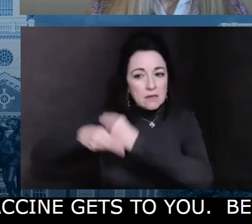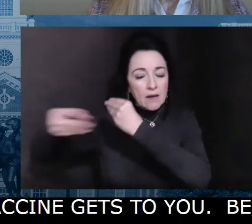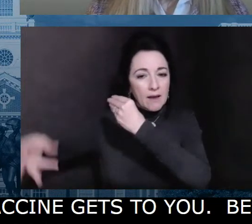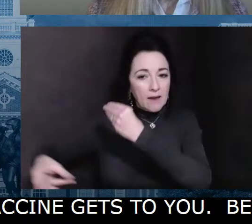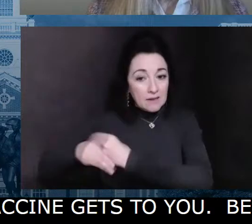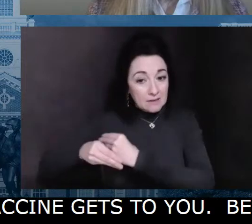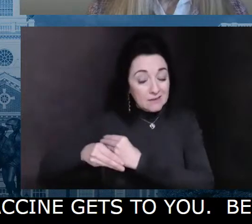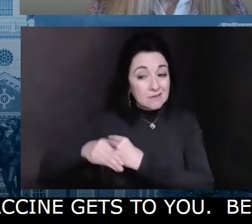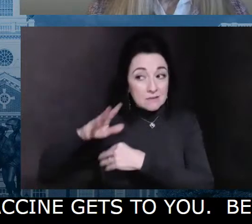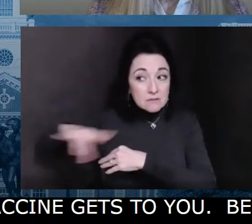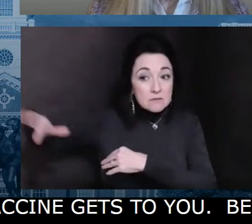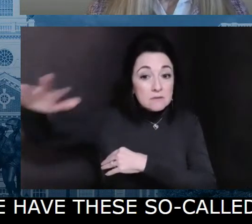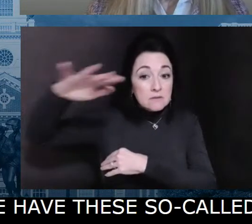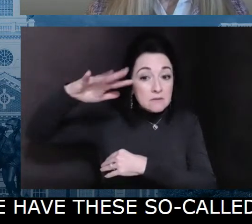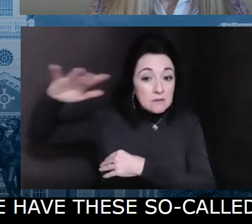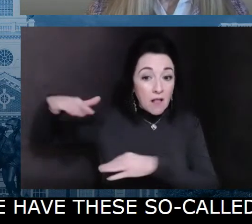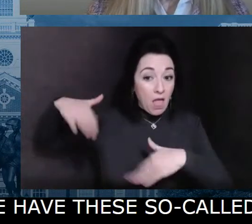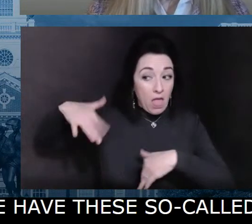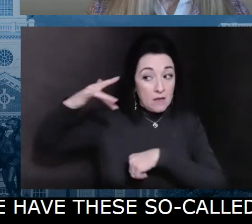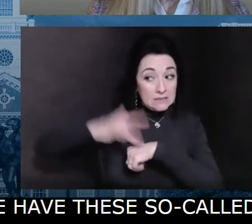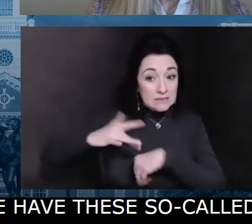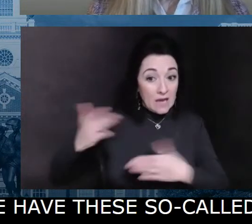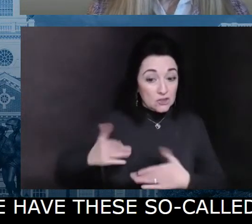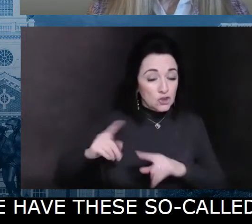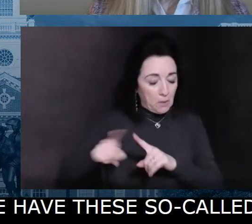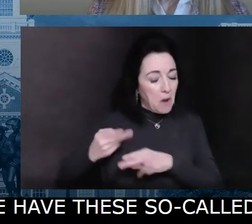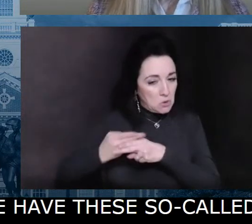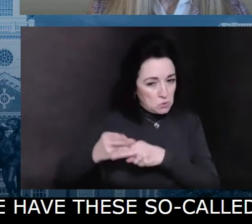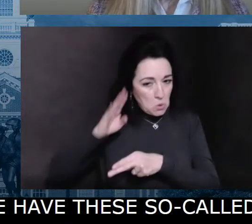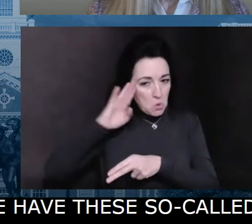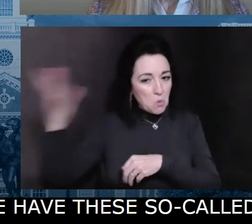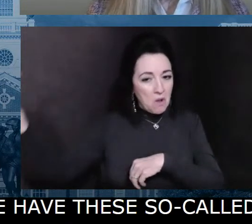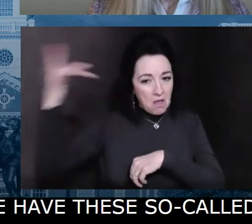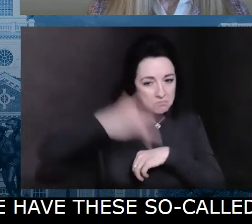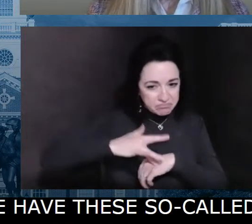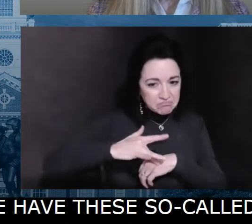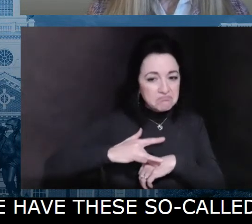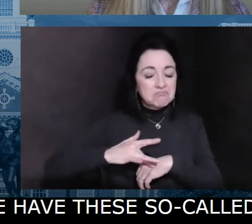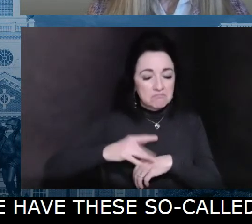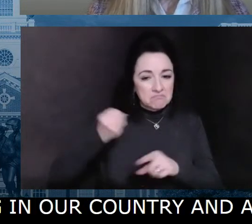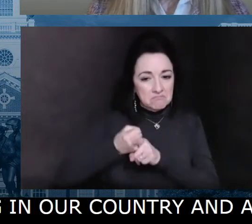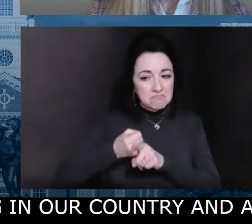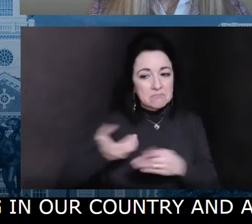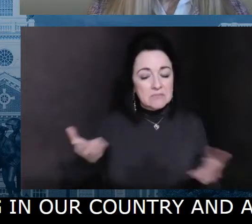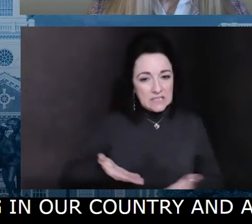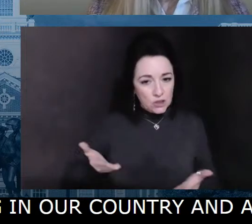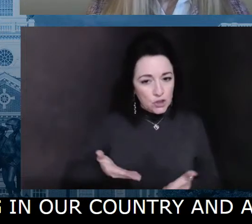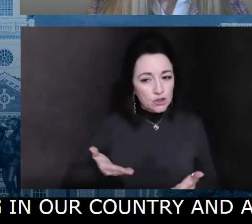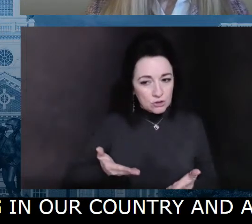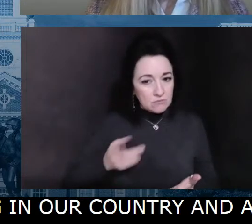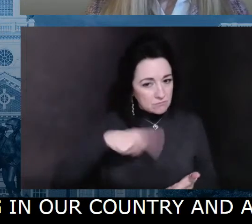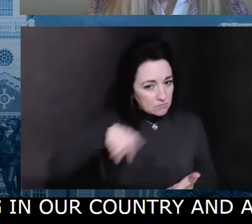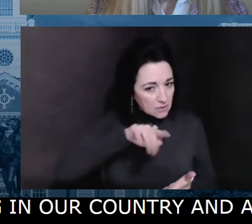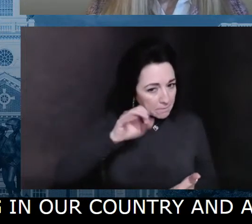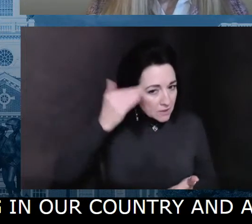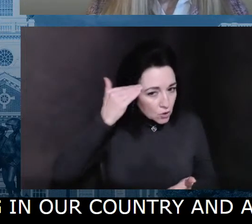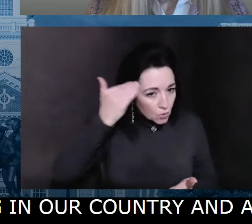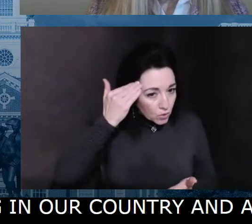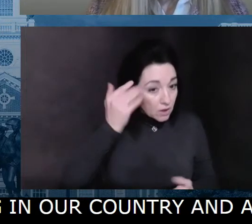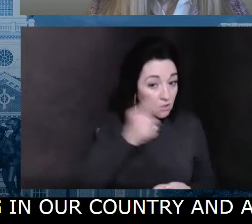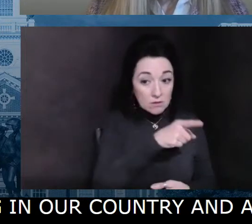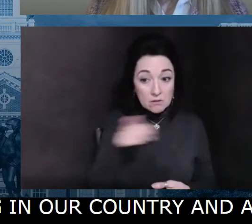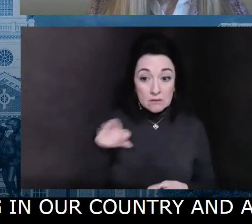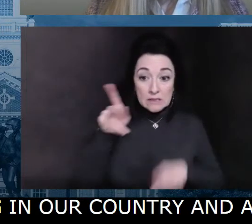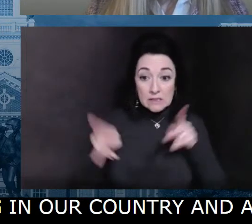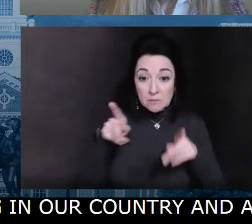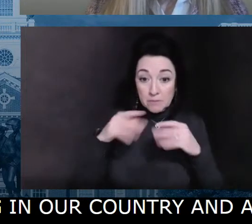the state of Delaware inevitably. That means you just got to be cautious and protective. Make sure those of you who are 65 and over, you're still